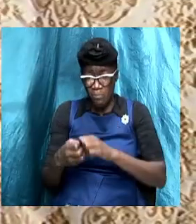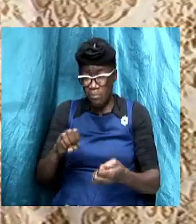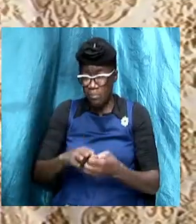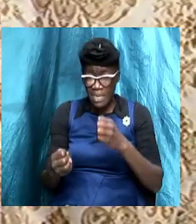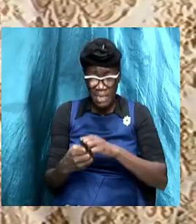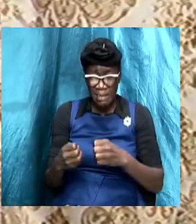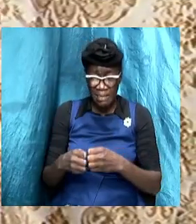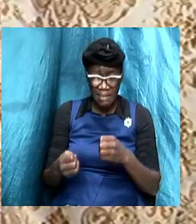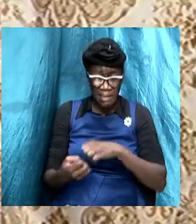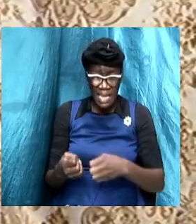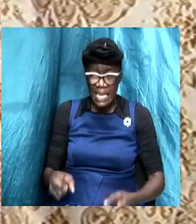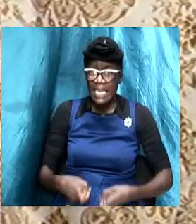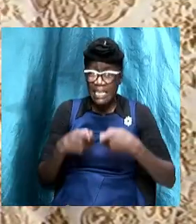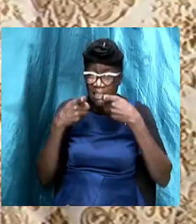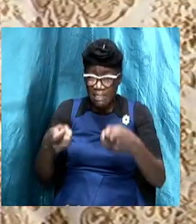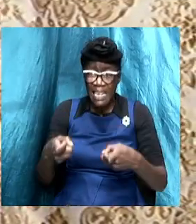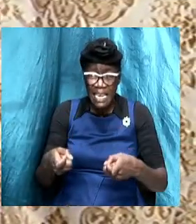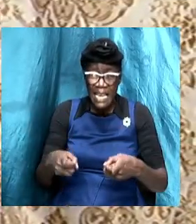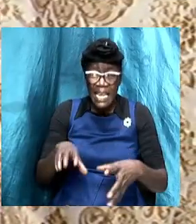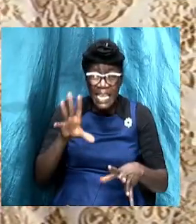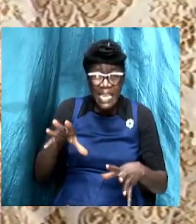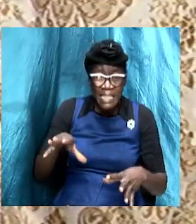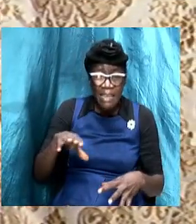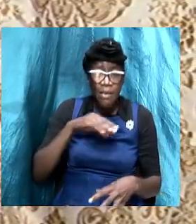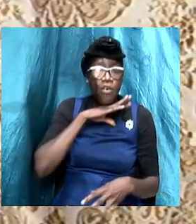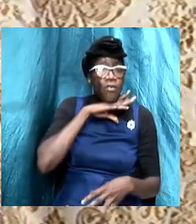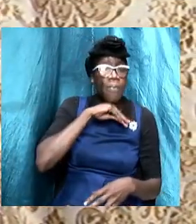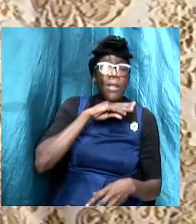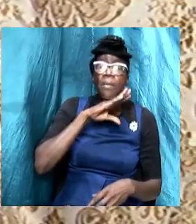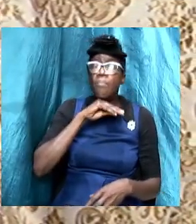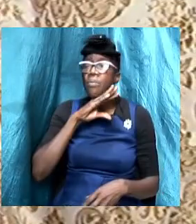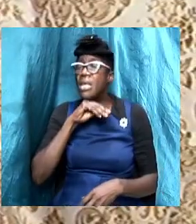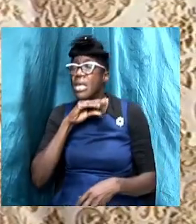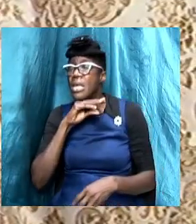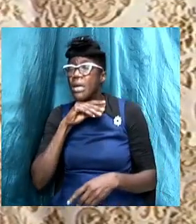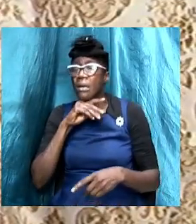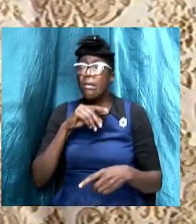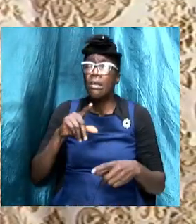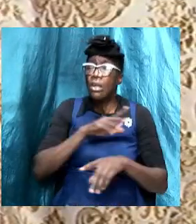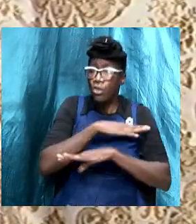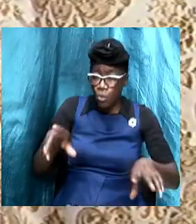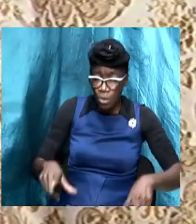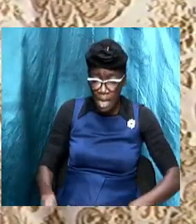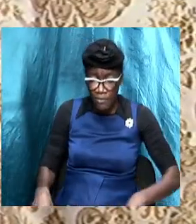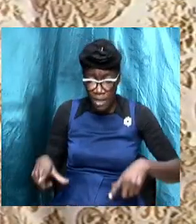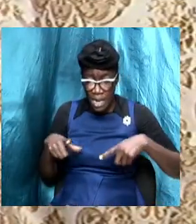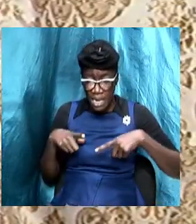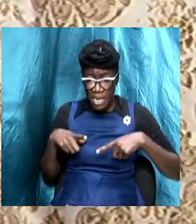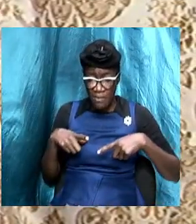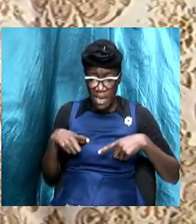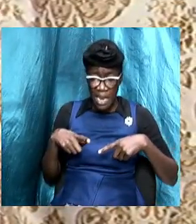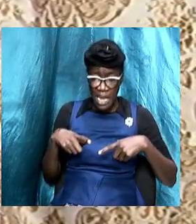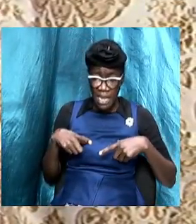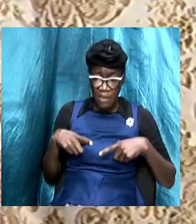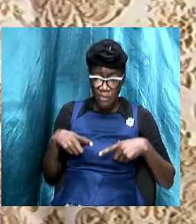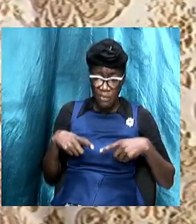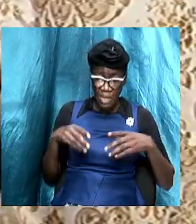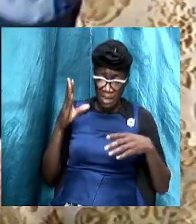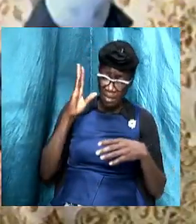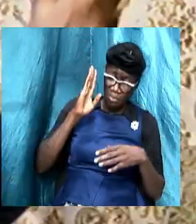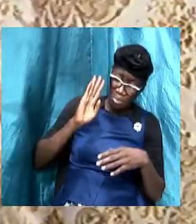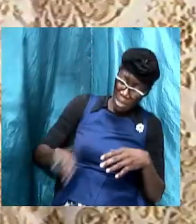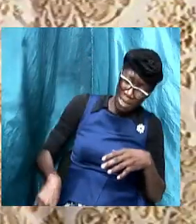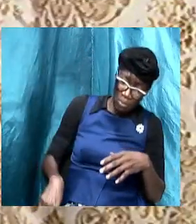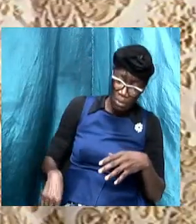from the pigsty. Amen. You don't have to be living a life that's beneath you. You are a prince. You are a king with God. You're sitting